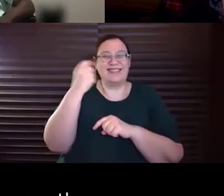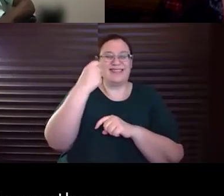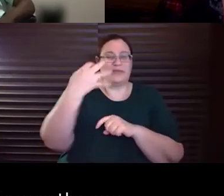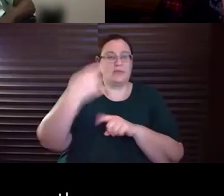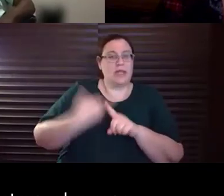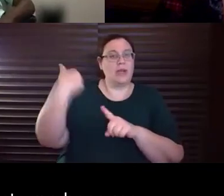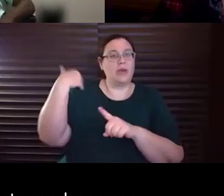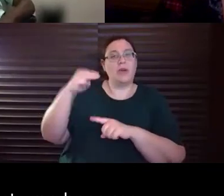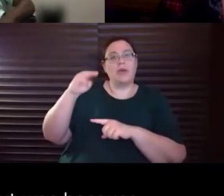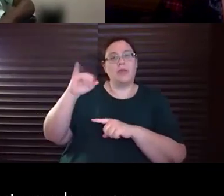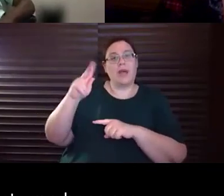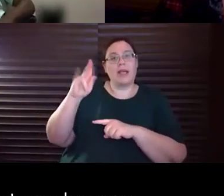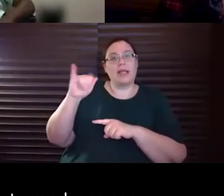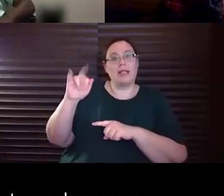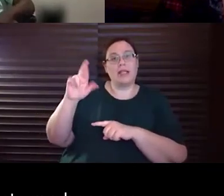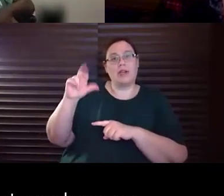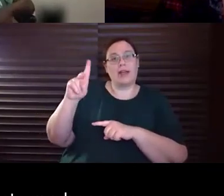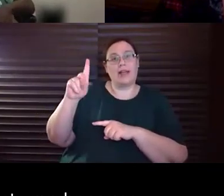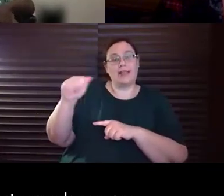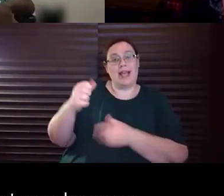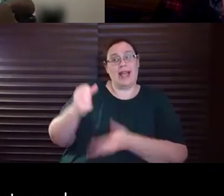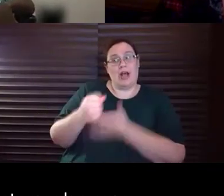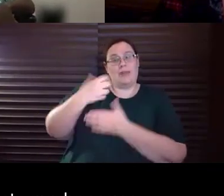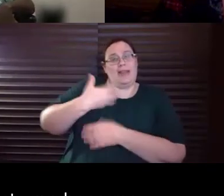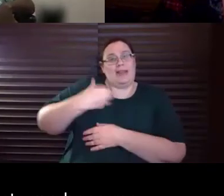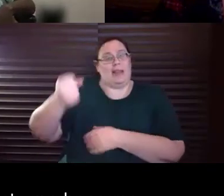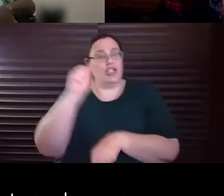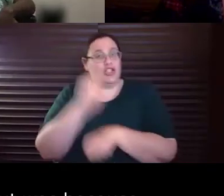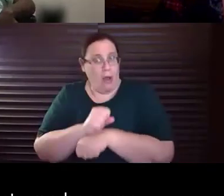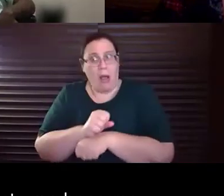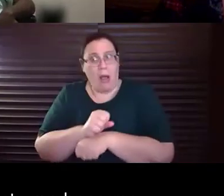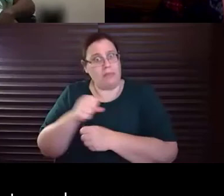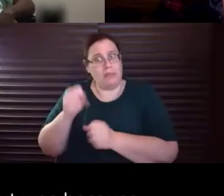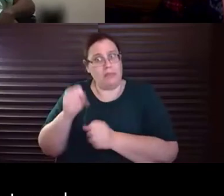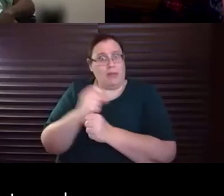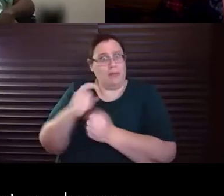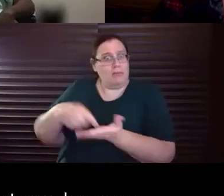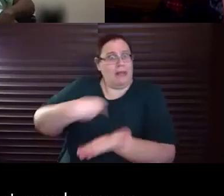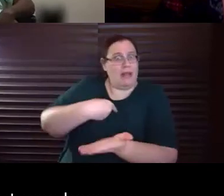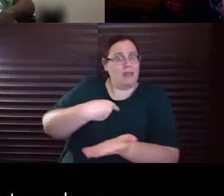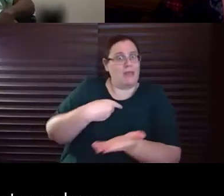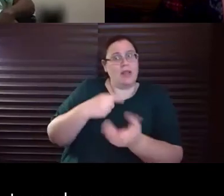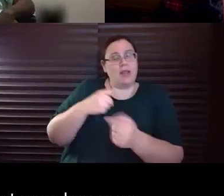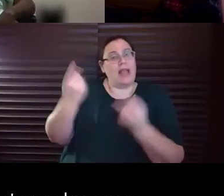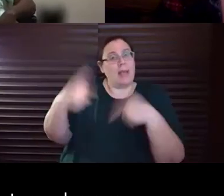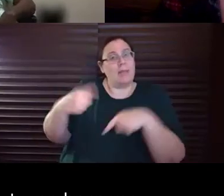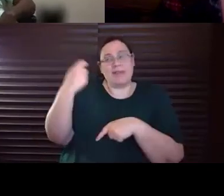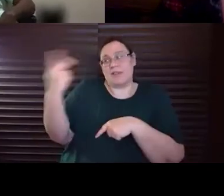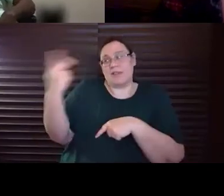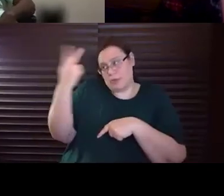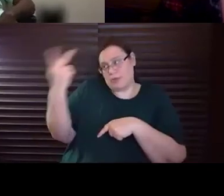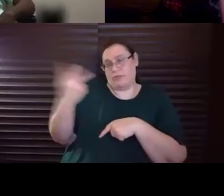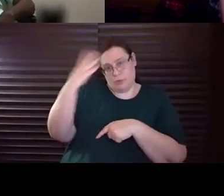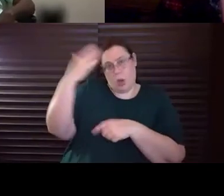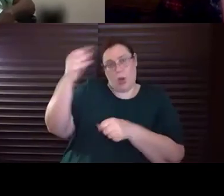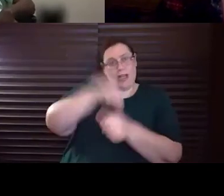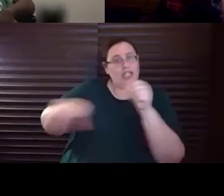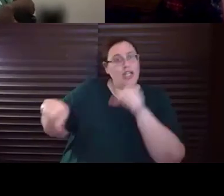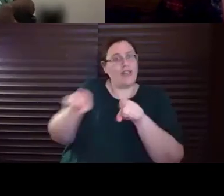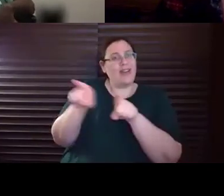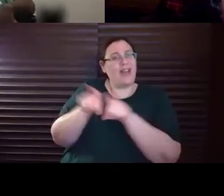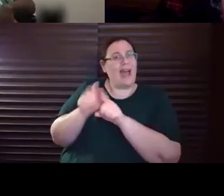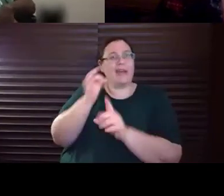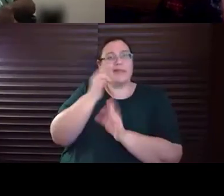a gig, and it was a paying gig, but it was because, we know each other as artists, and we know we're